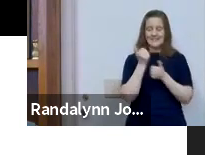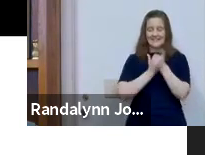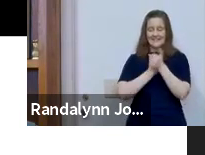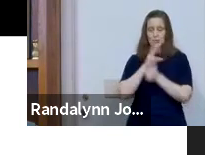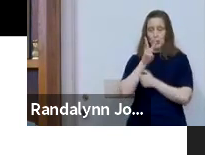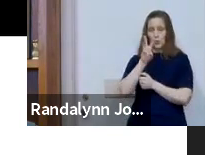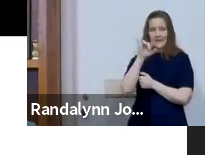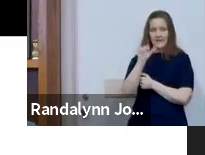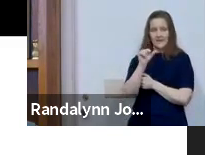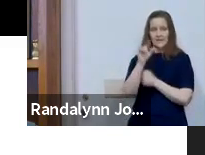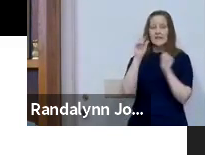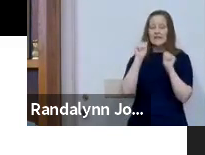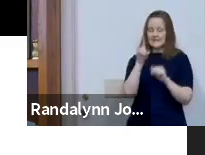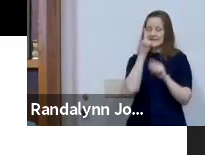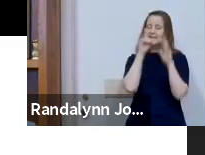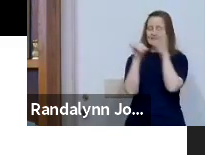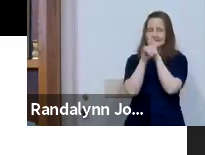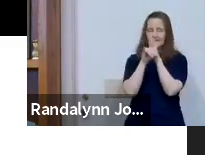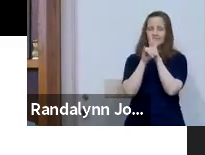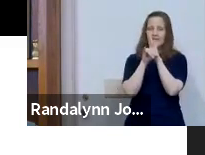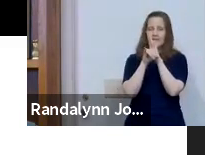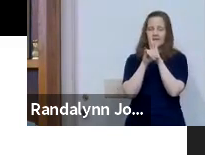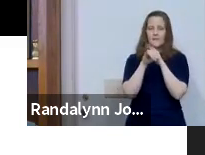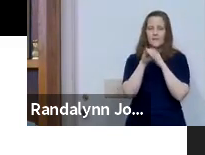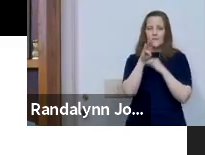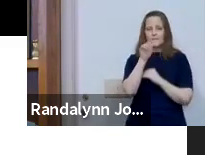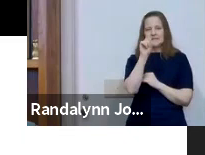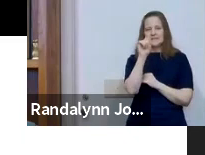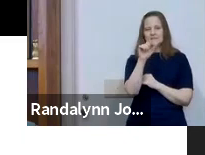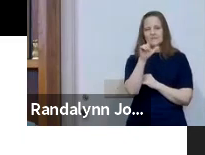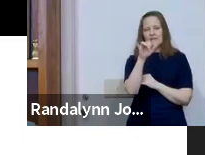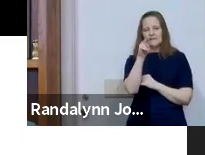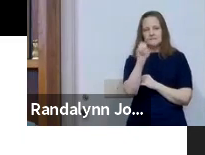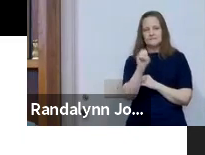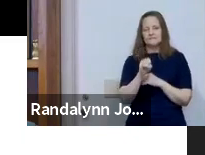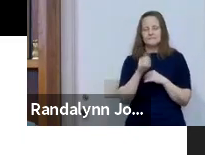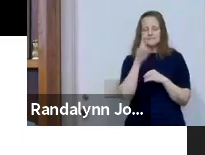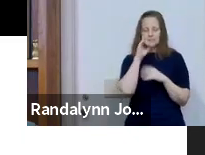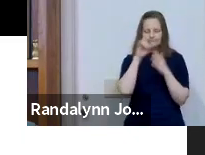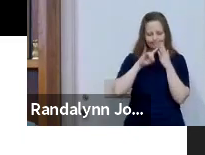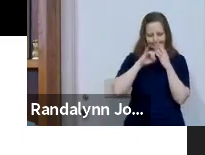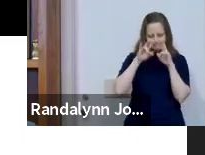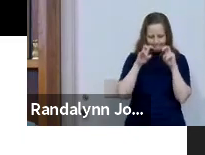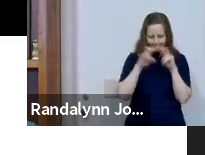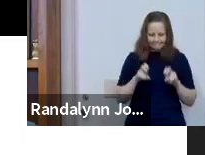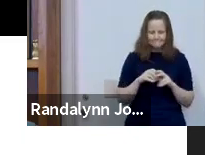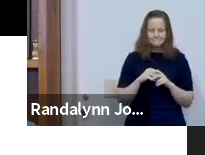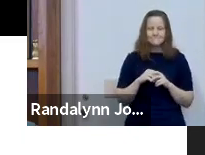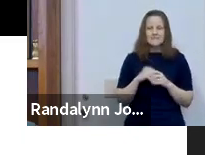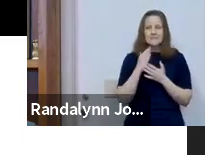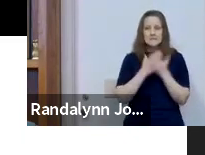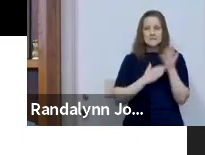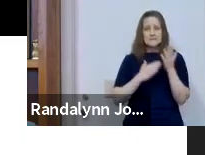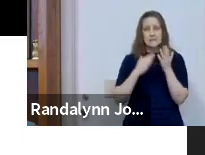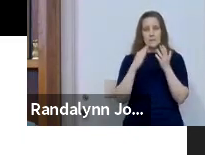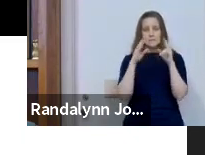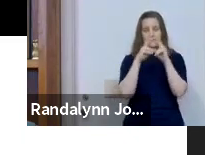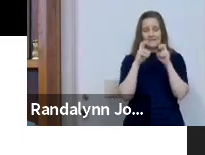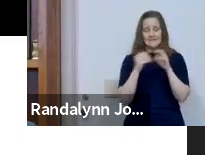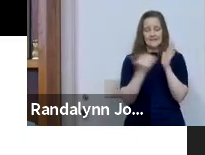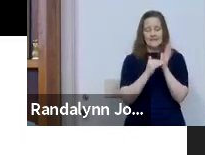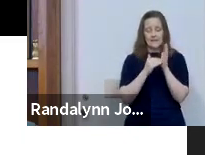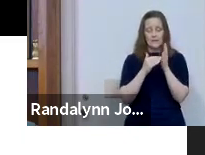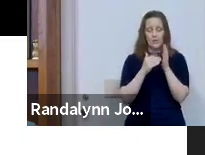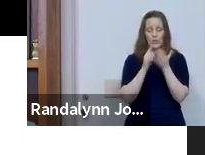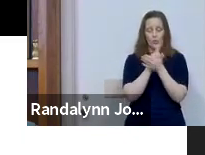to identify what our baseline looks like. And so part of that, we'll do some testing again the following